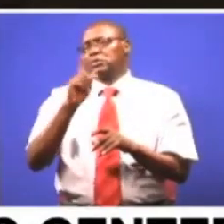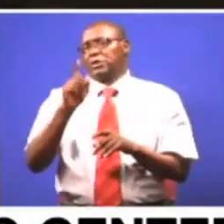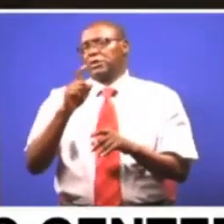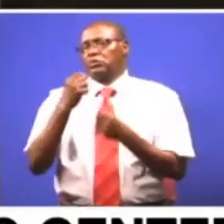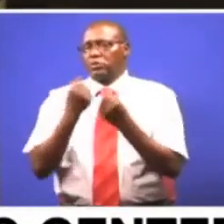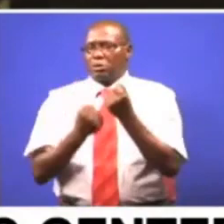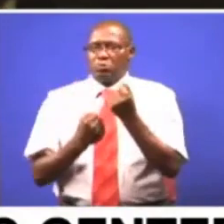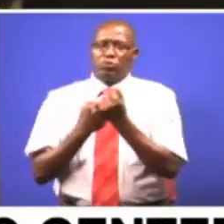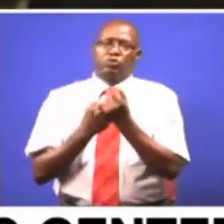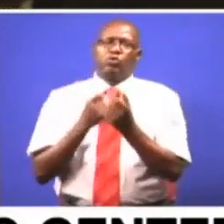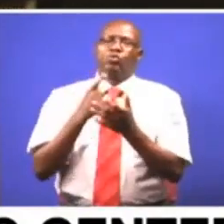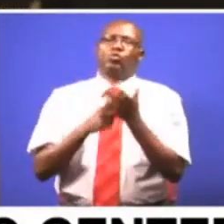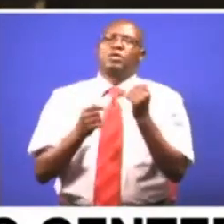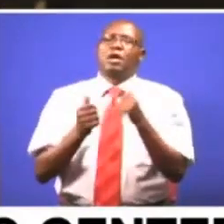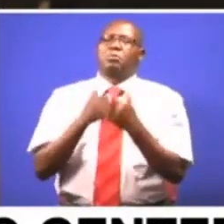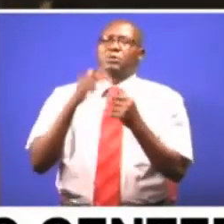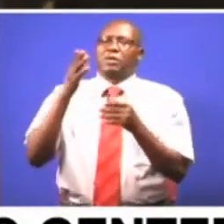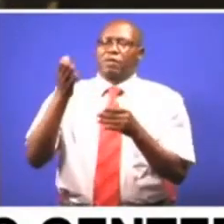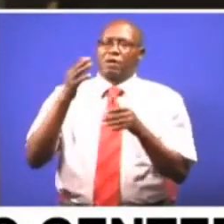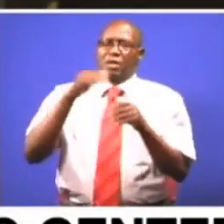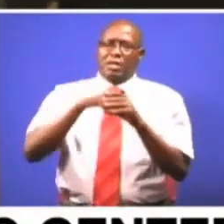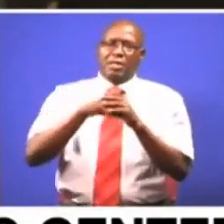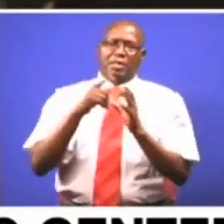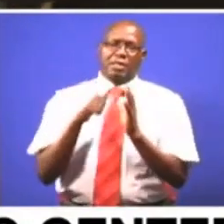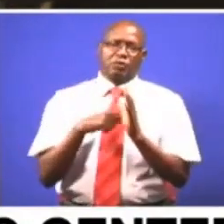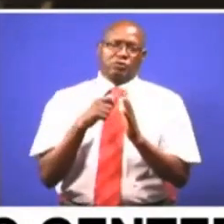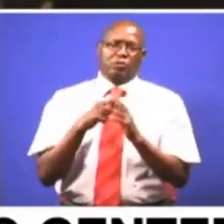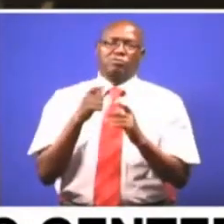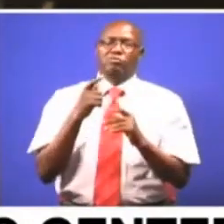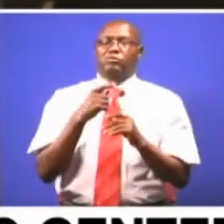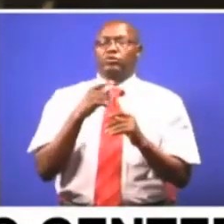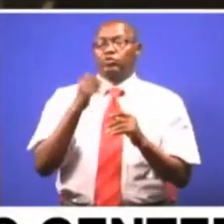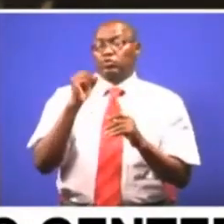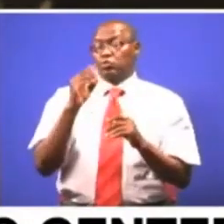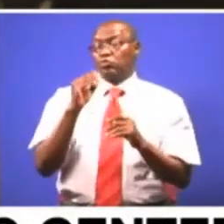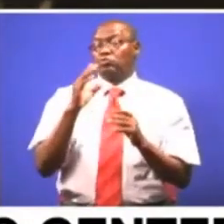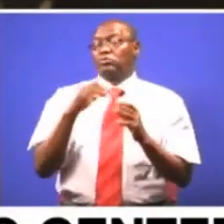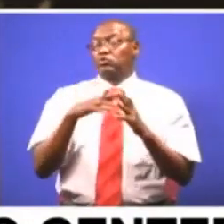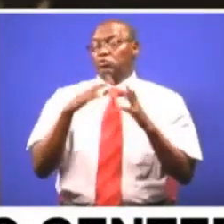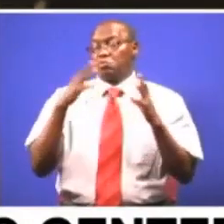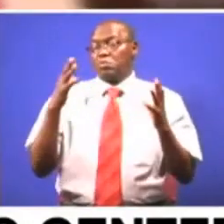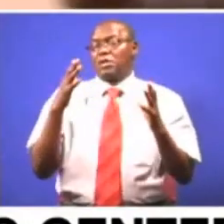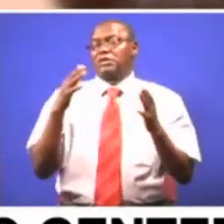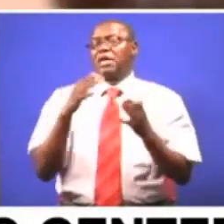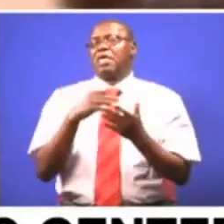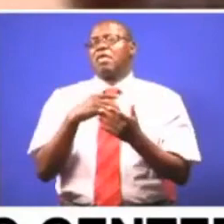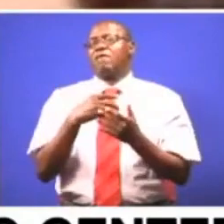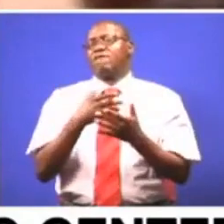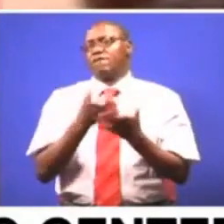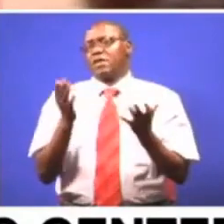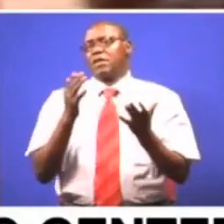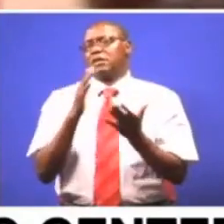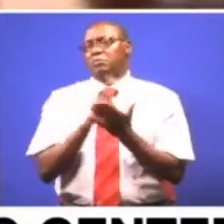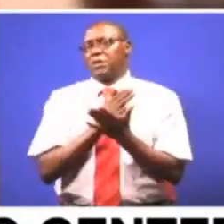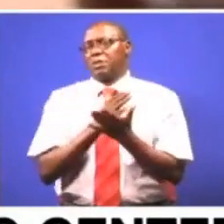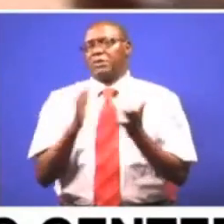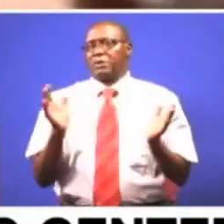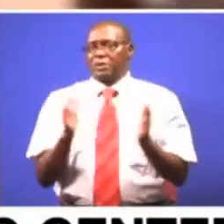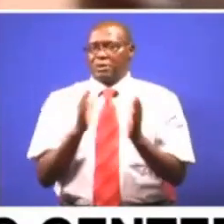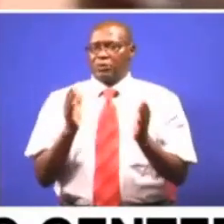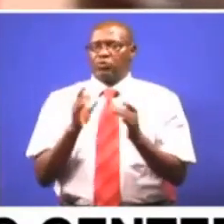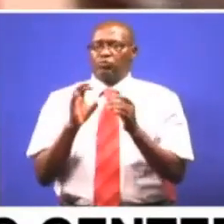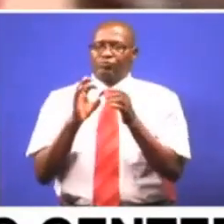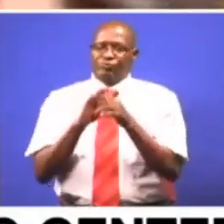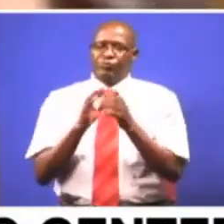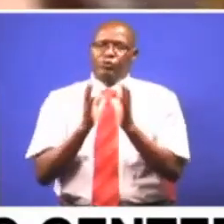out on in industry. So there's so much. So every department is encouraged to connect with industry. Psychology department